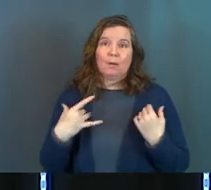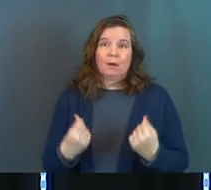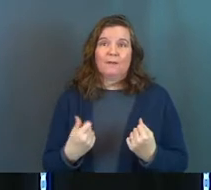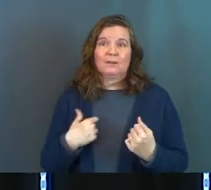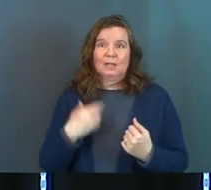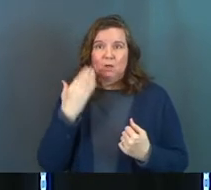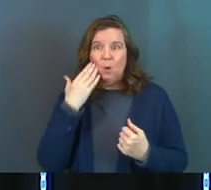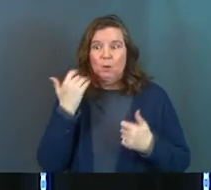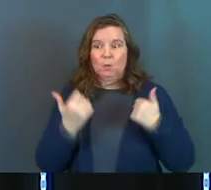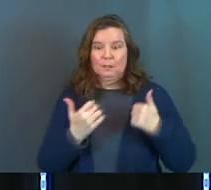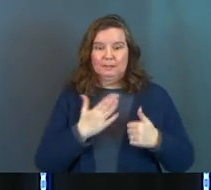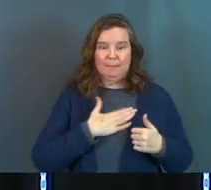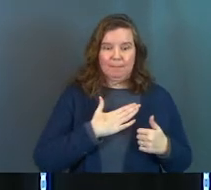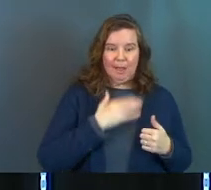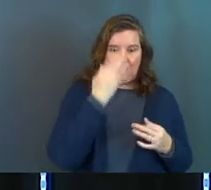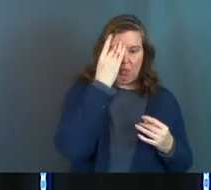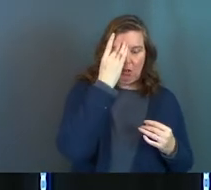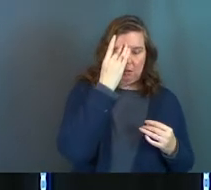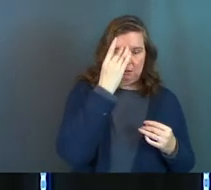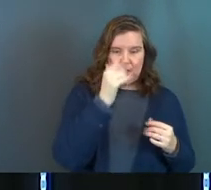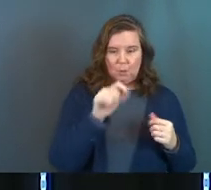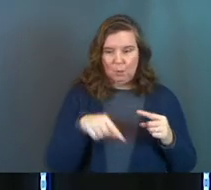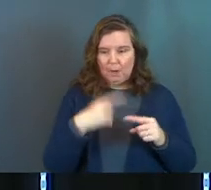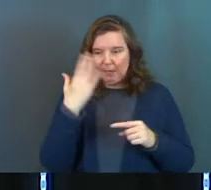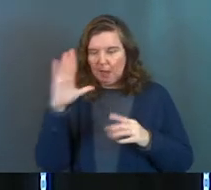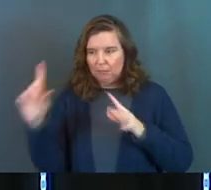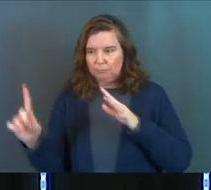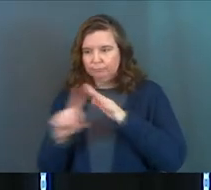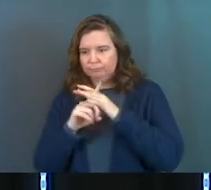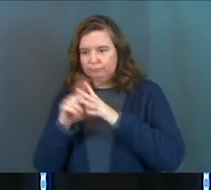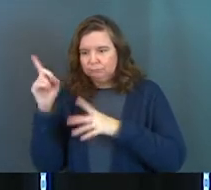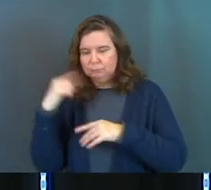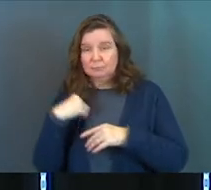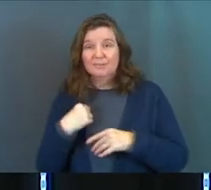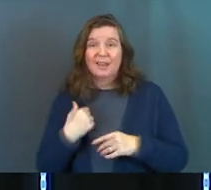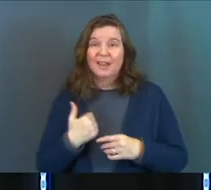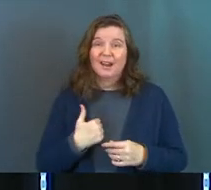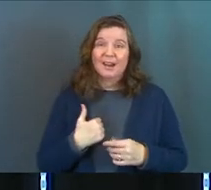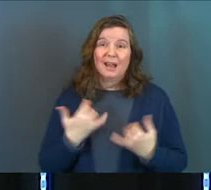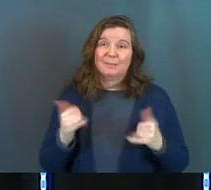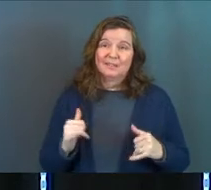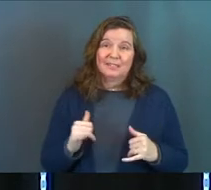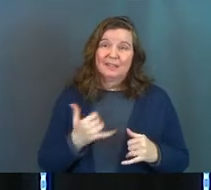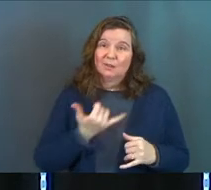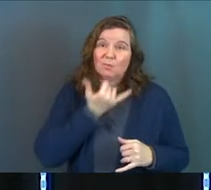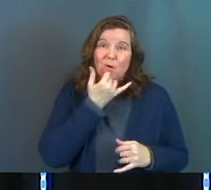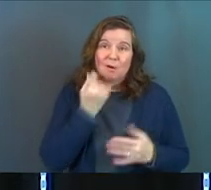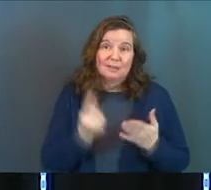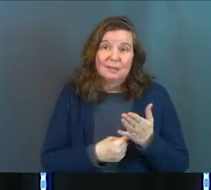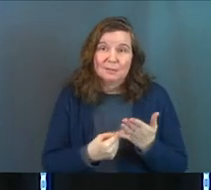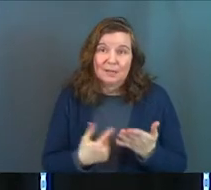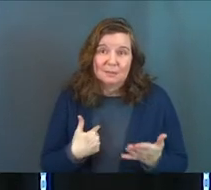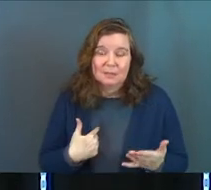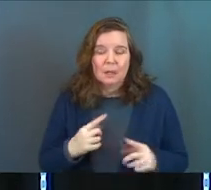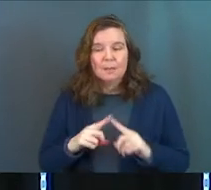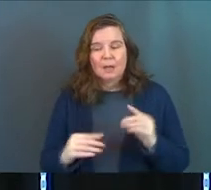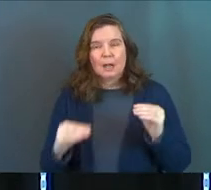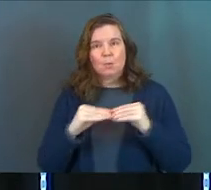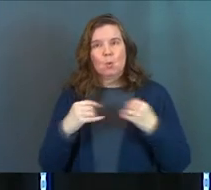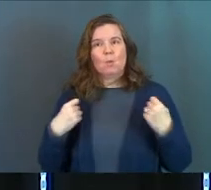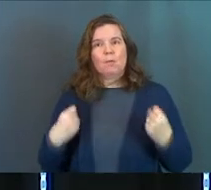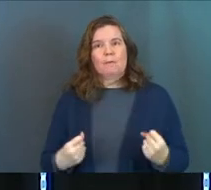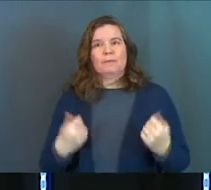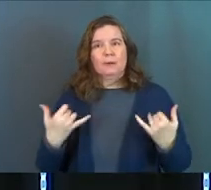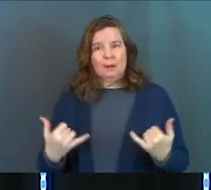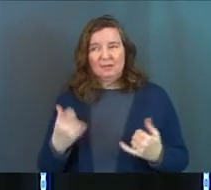confident in telling you when I feel like God spoke to me and when he didn't. And I'm still getting it wrong sometimes, but I'm way more